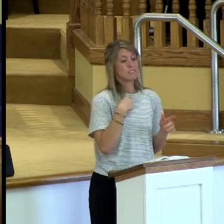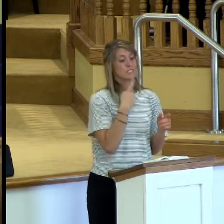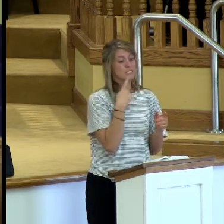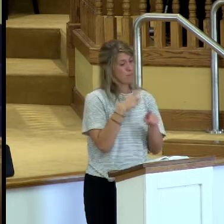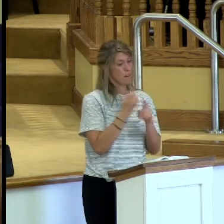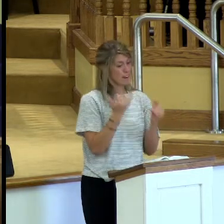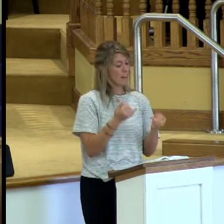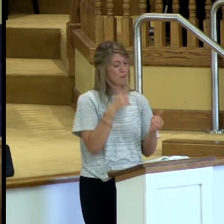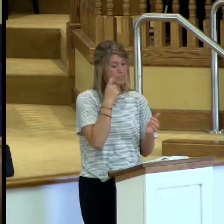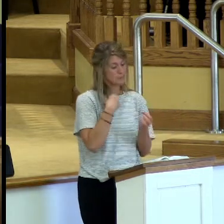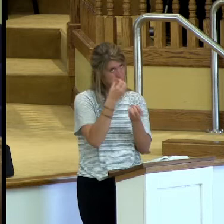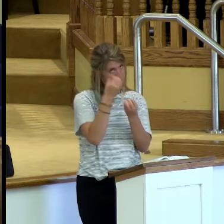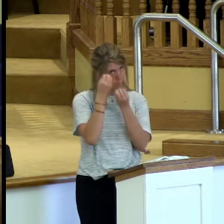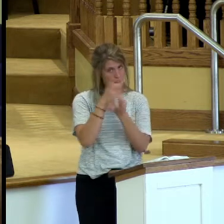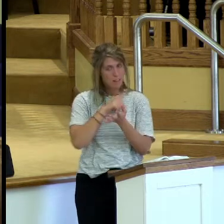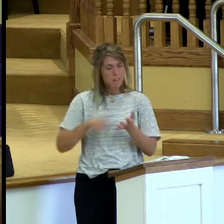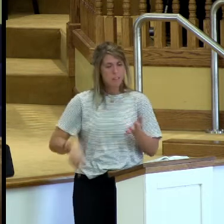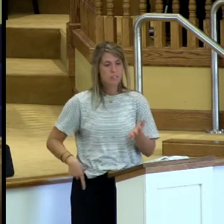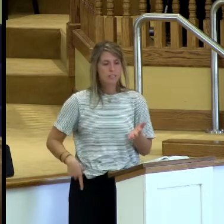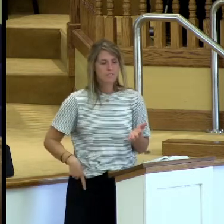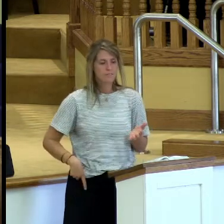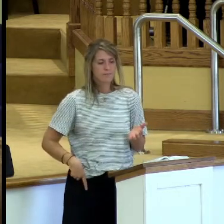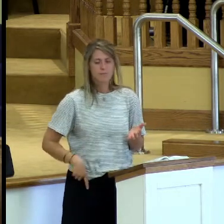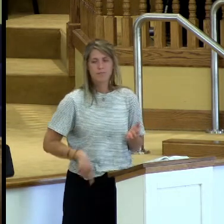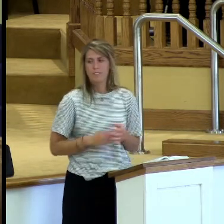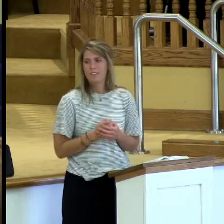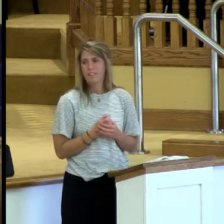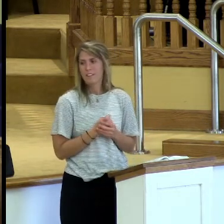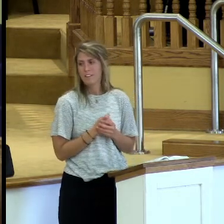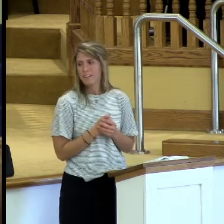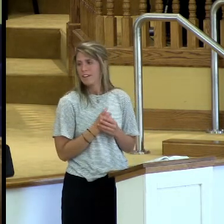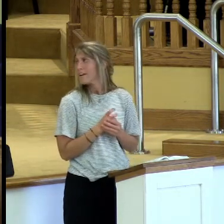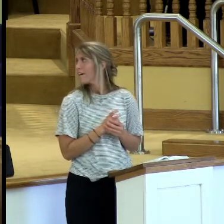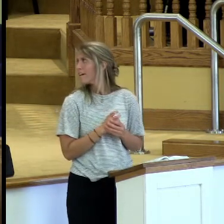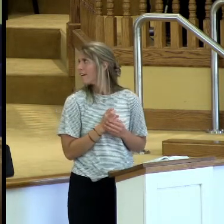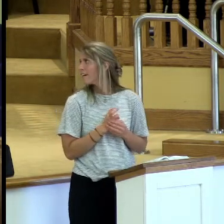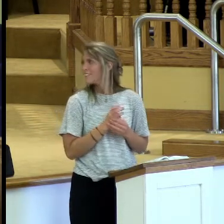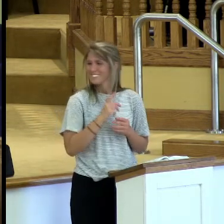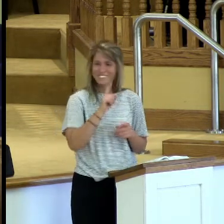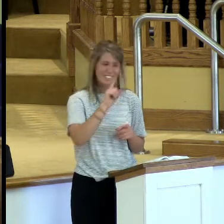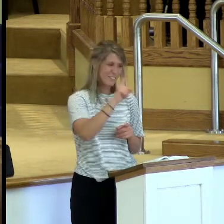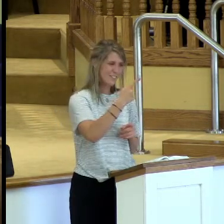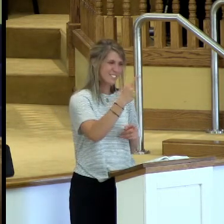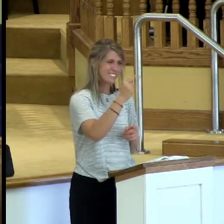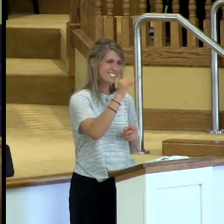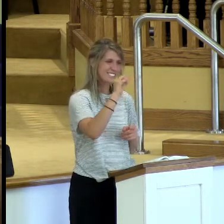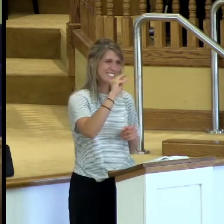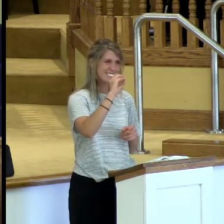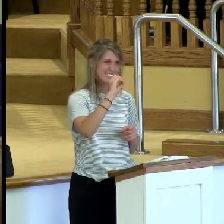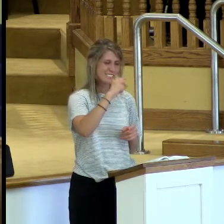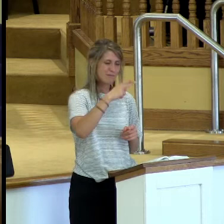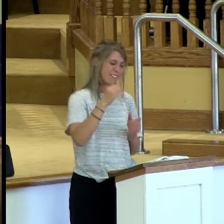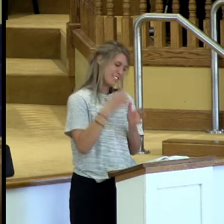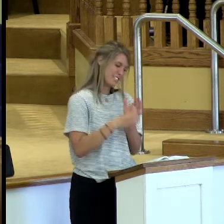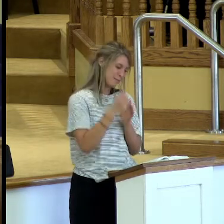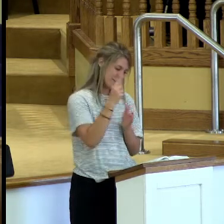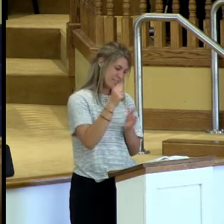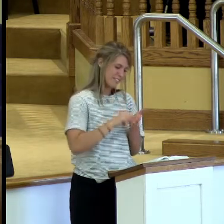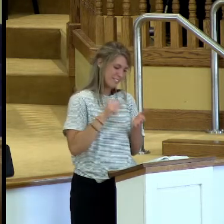now. I guess I'm just going to obey the Lord. Oh, I got to swipe. These things are too fancy for me. 1 Timothy chapter 1, verse